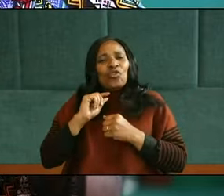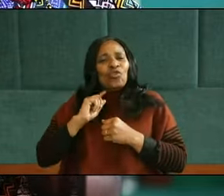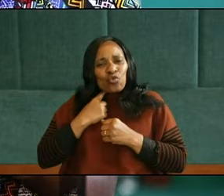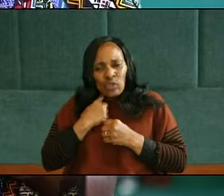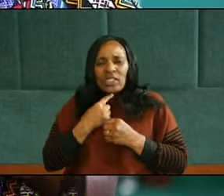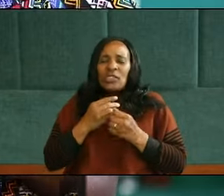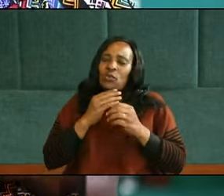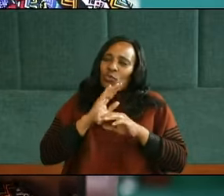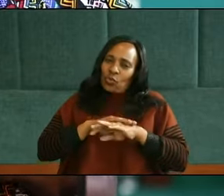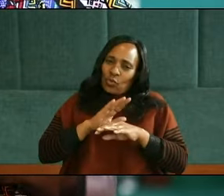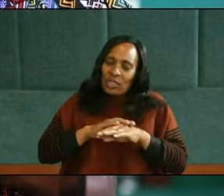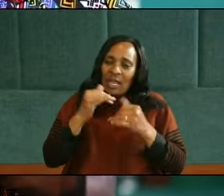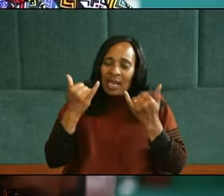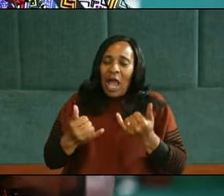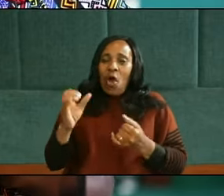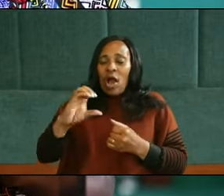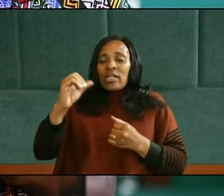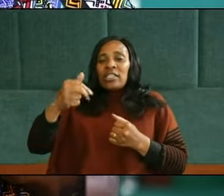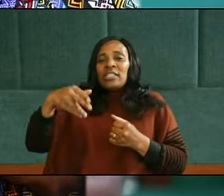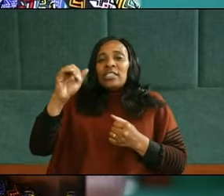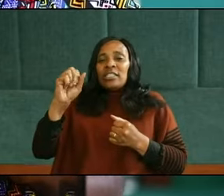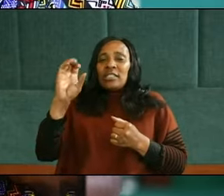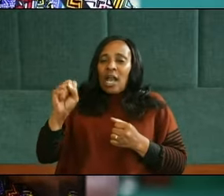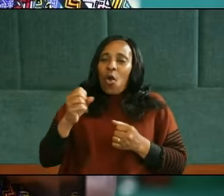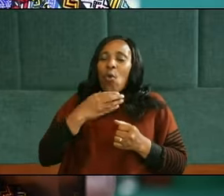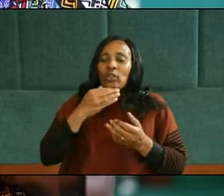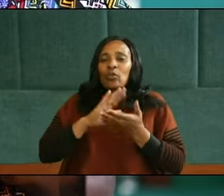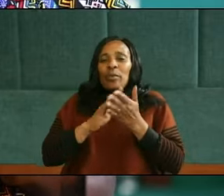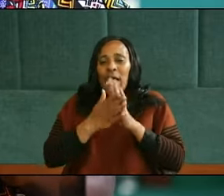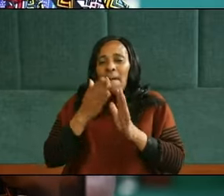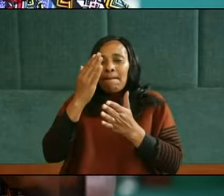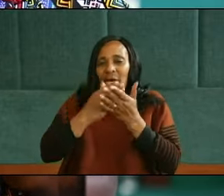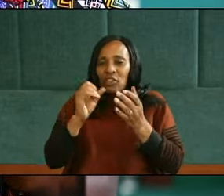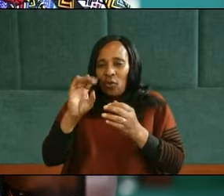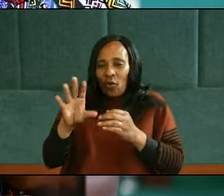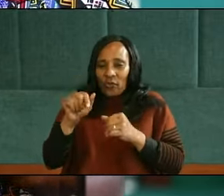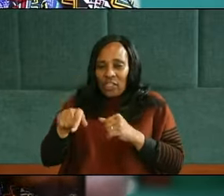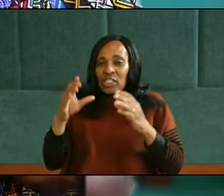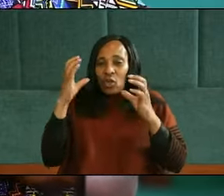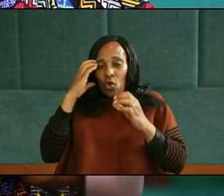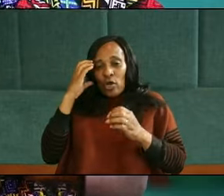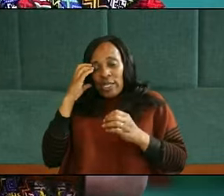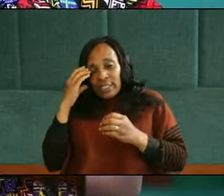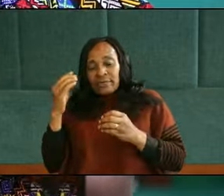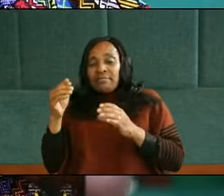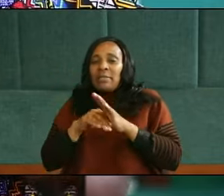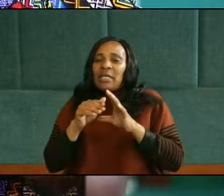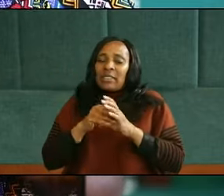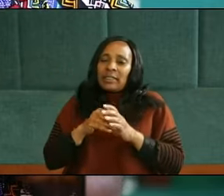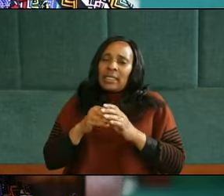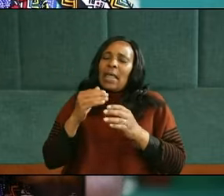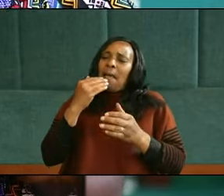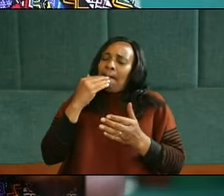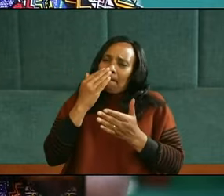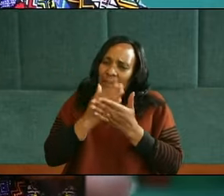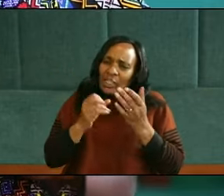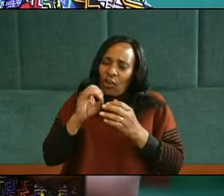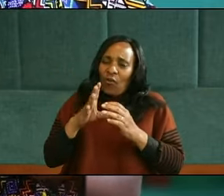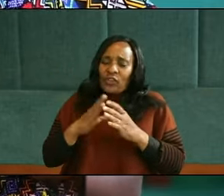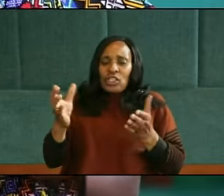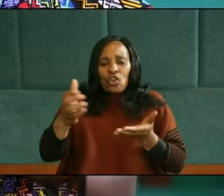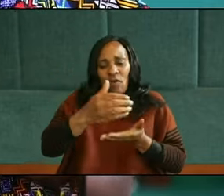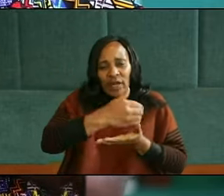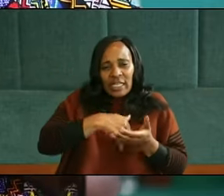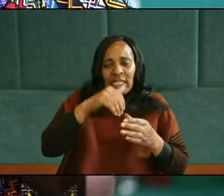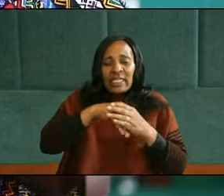is studying to become a nurse at a college that will receive part of this quarter's 13th Sabbath offering. Thank you for giving a generous